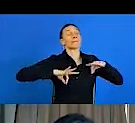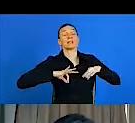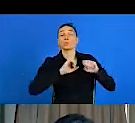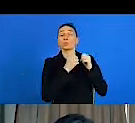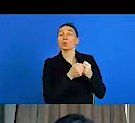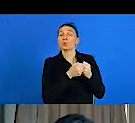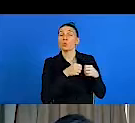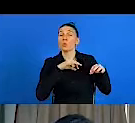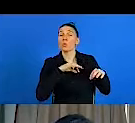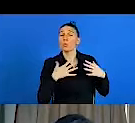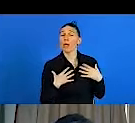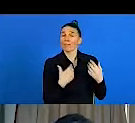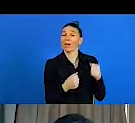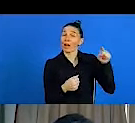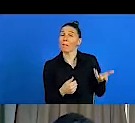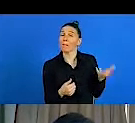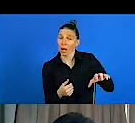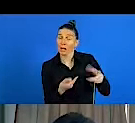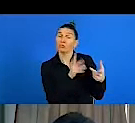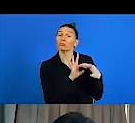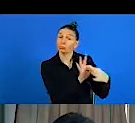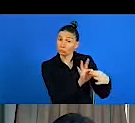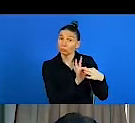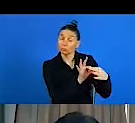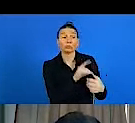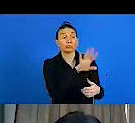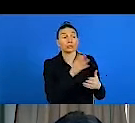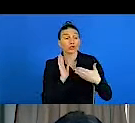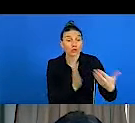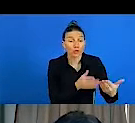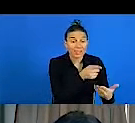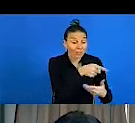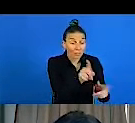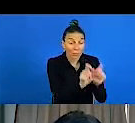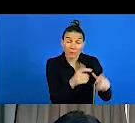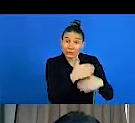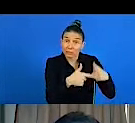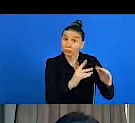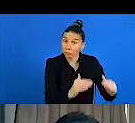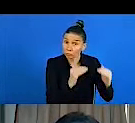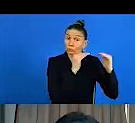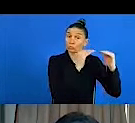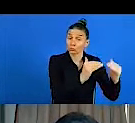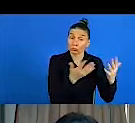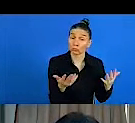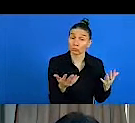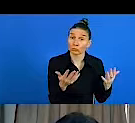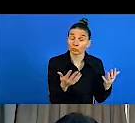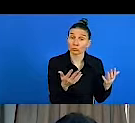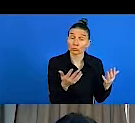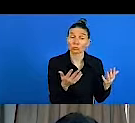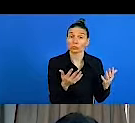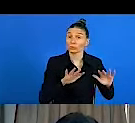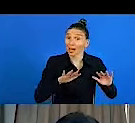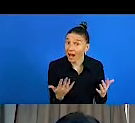Welfare in Bangladesh to enhance services to persons with disabilities by expanding and upgrading